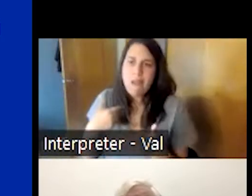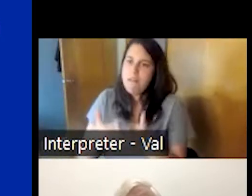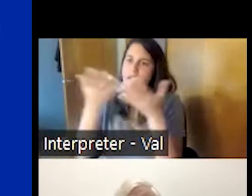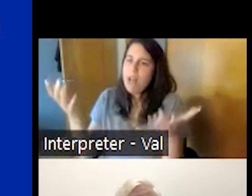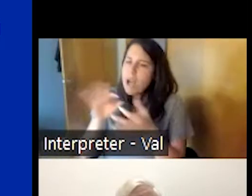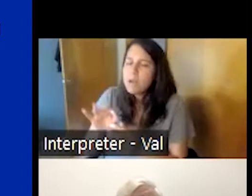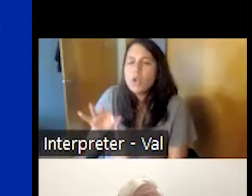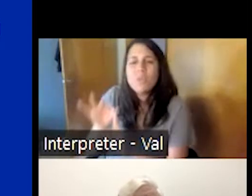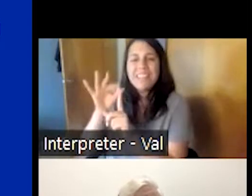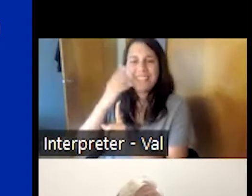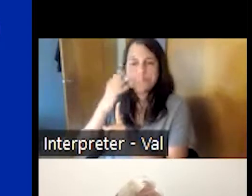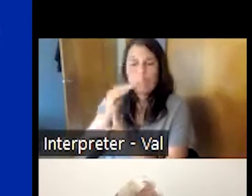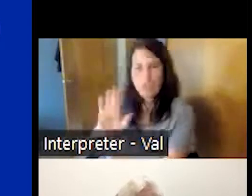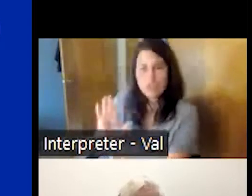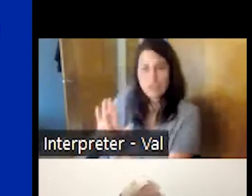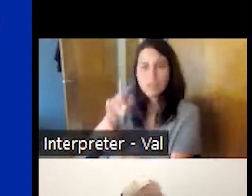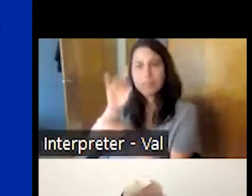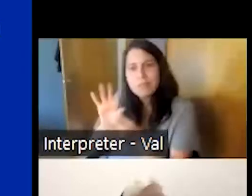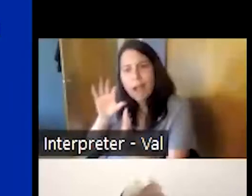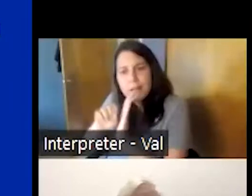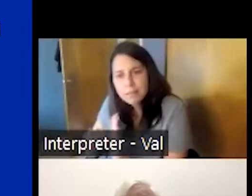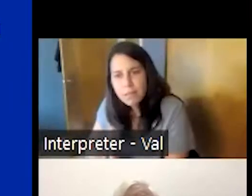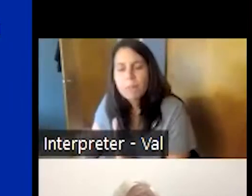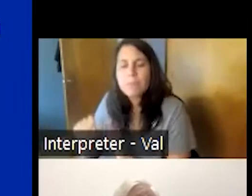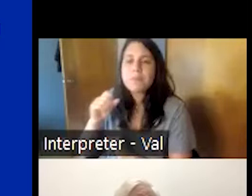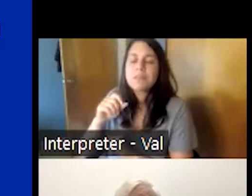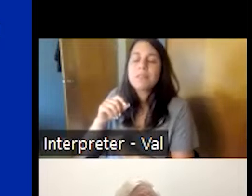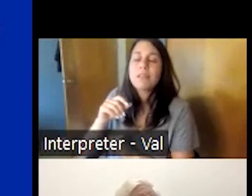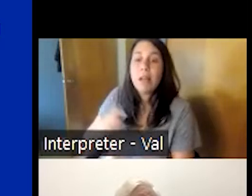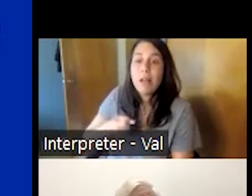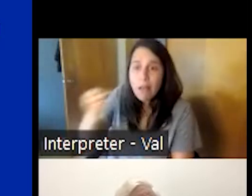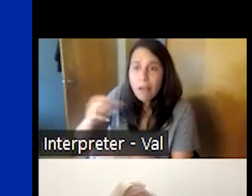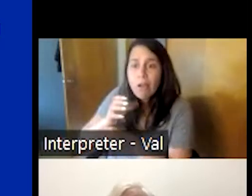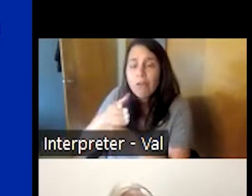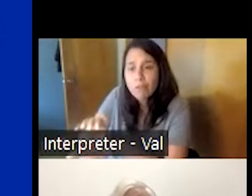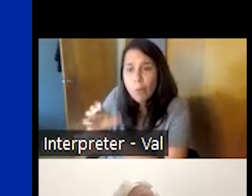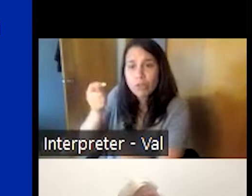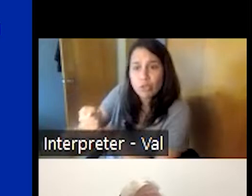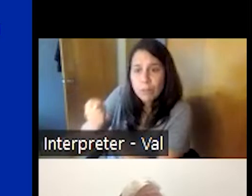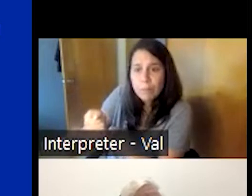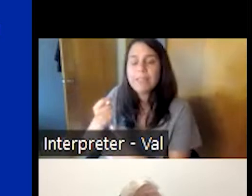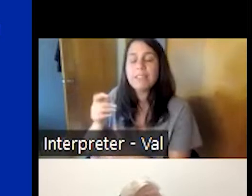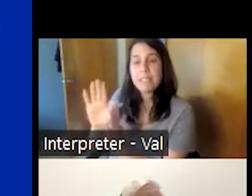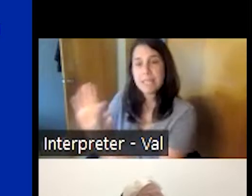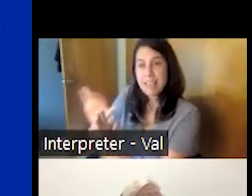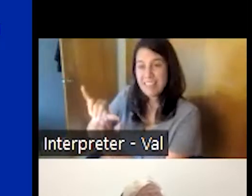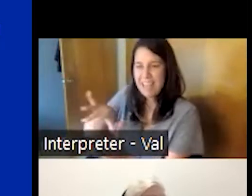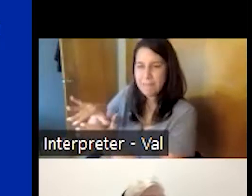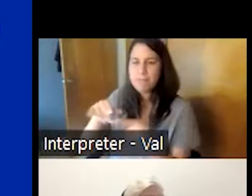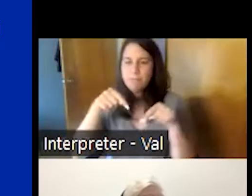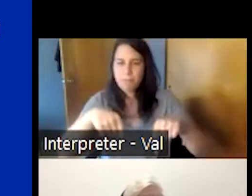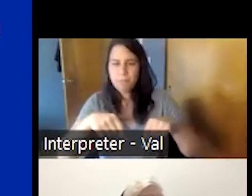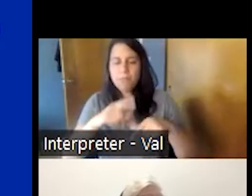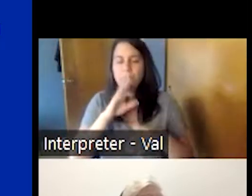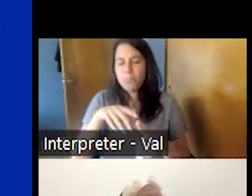unique experiences such as psychotic symptoms and involuntary treatment experiences, but we're going to be focusing more on the